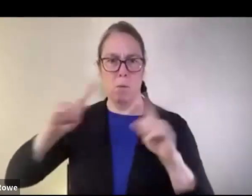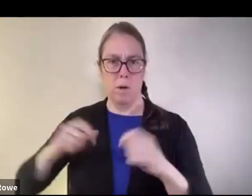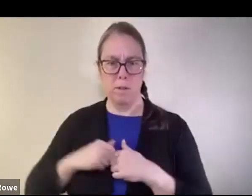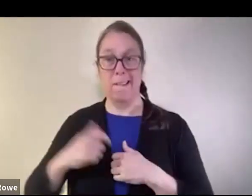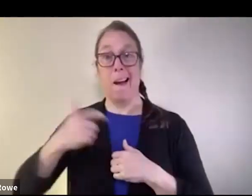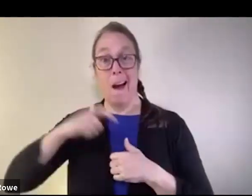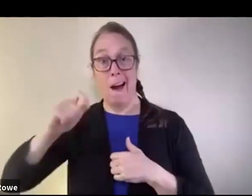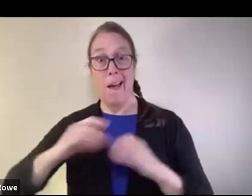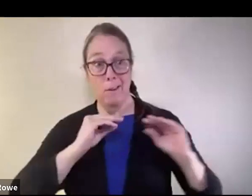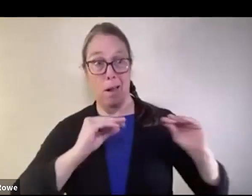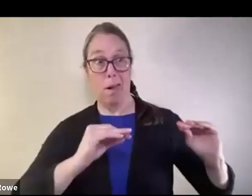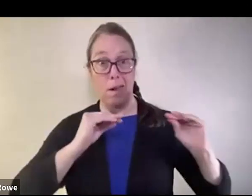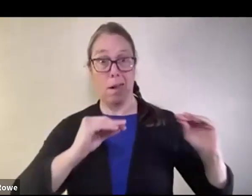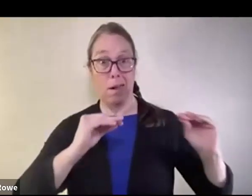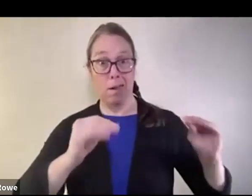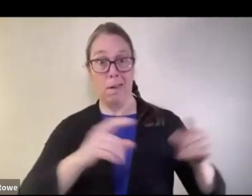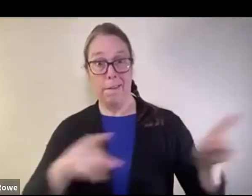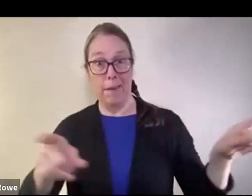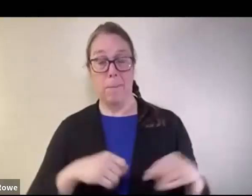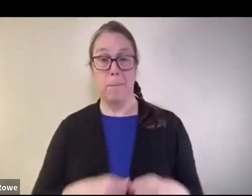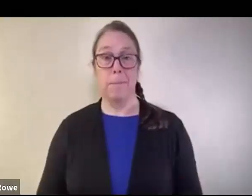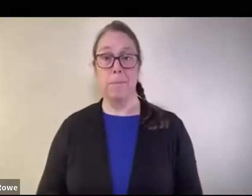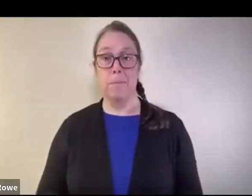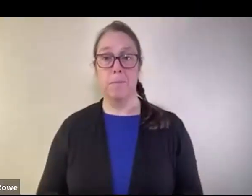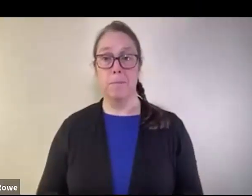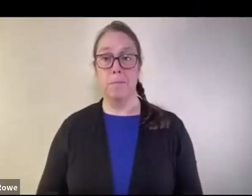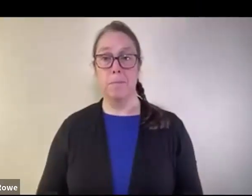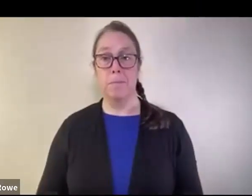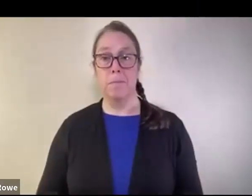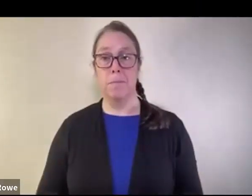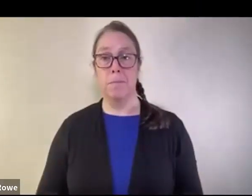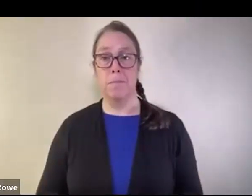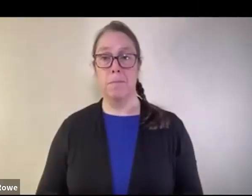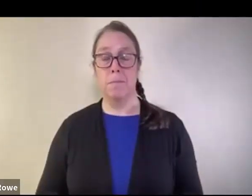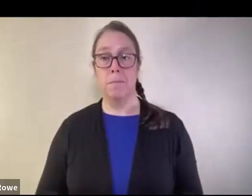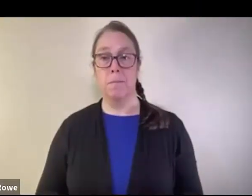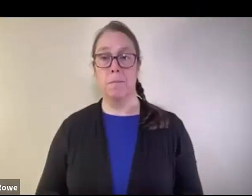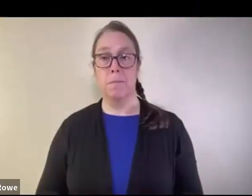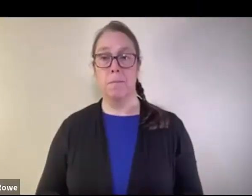have to help guide them. As someone